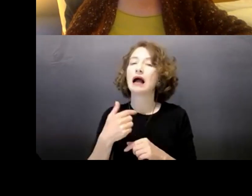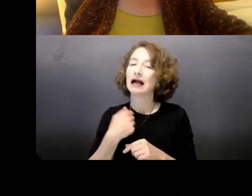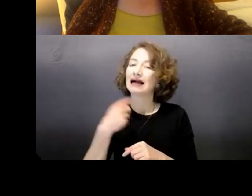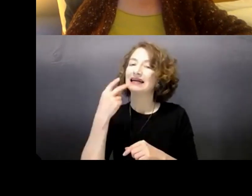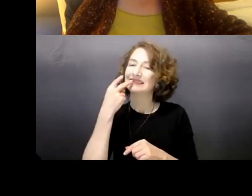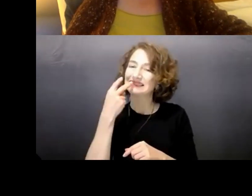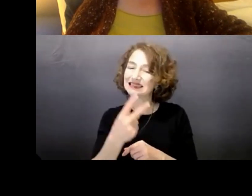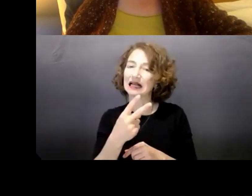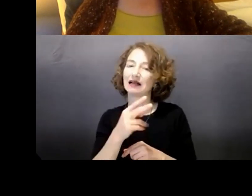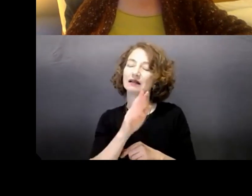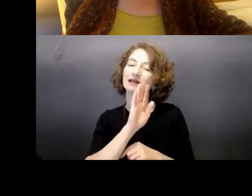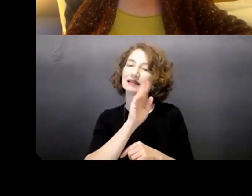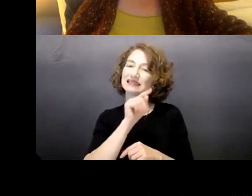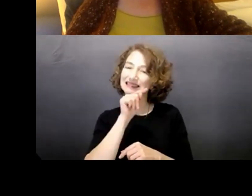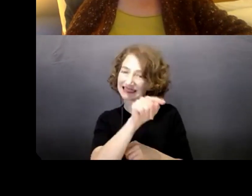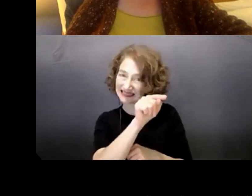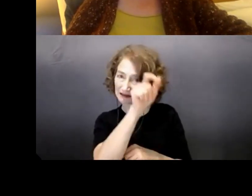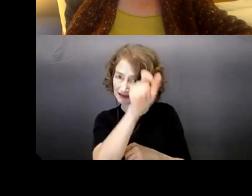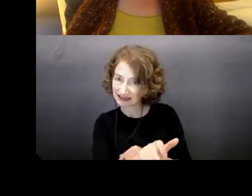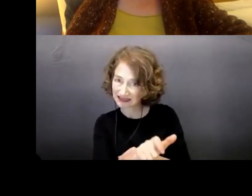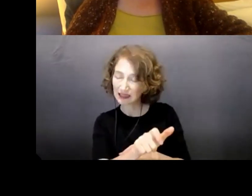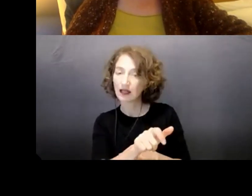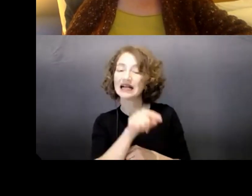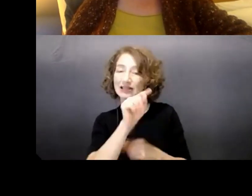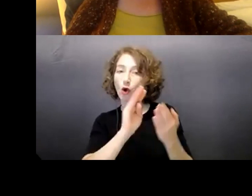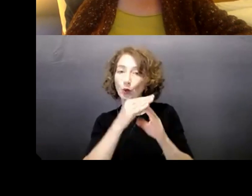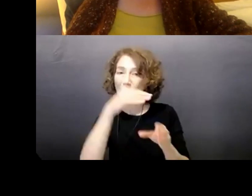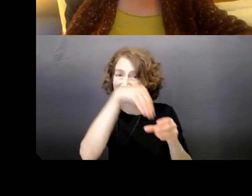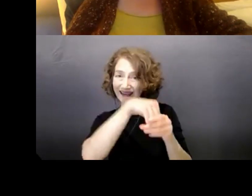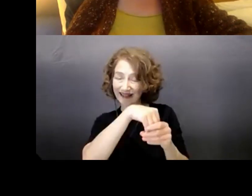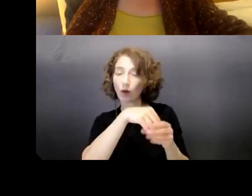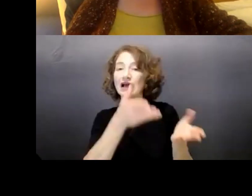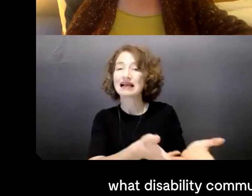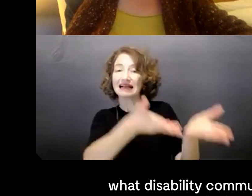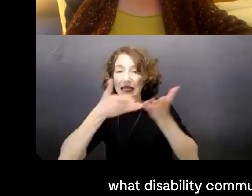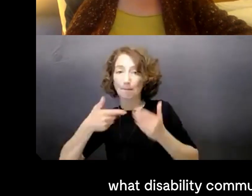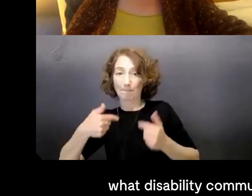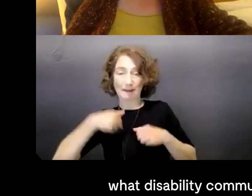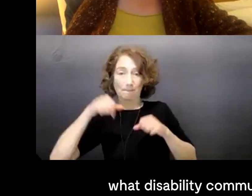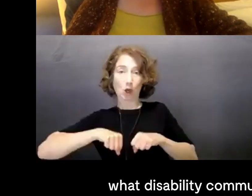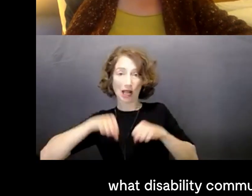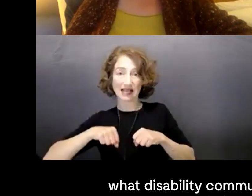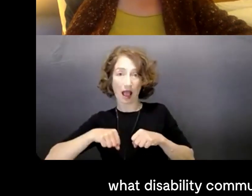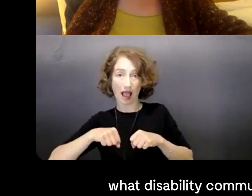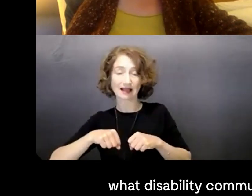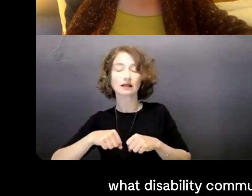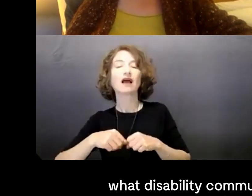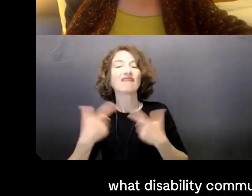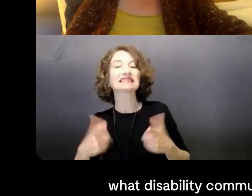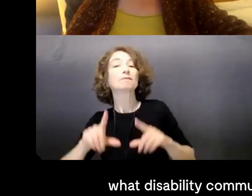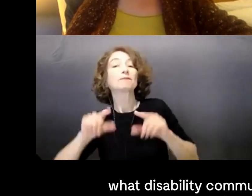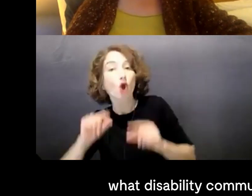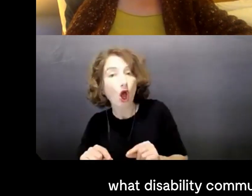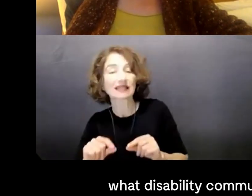me then the possibilities to actually experience what disability community